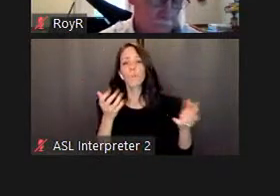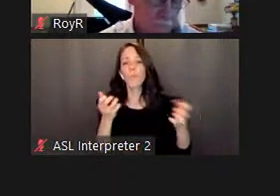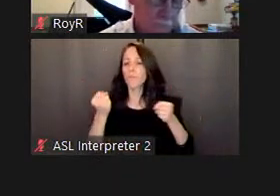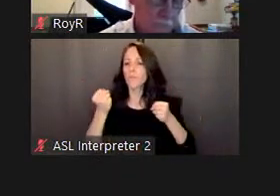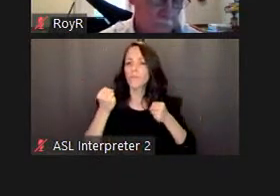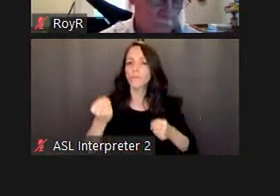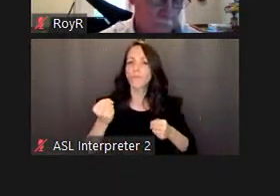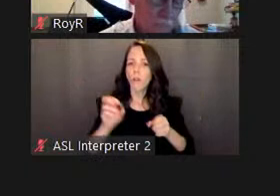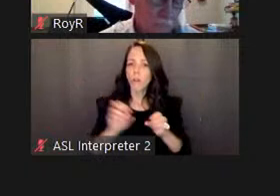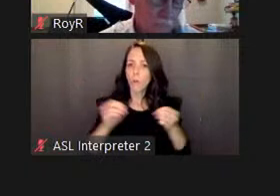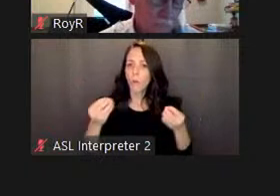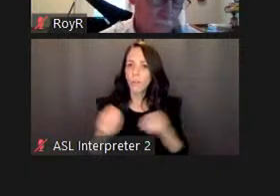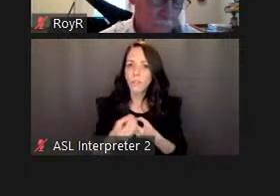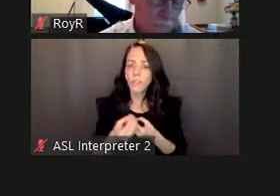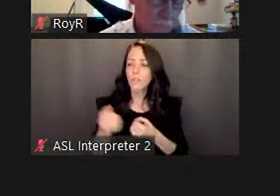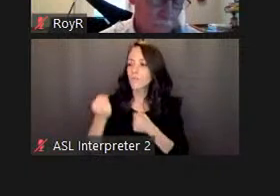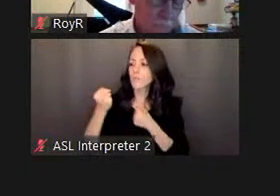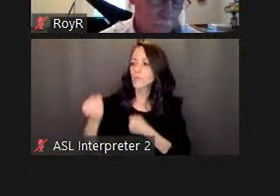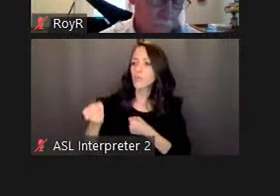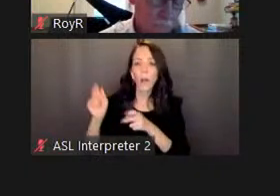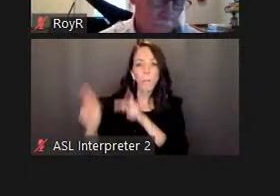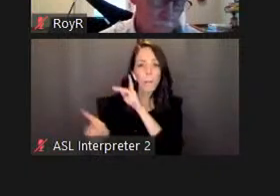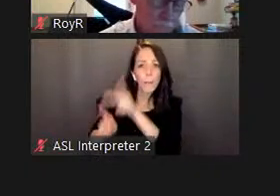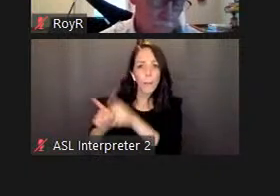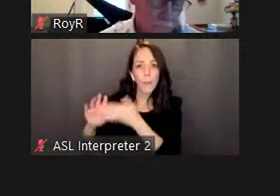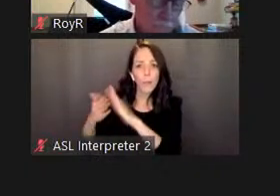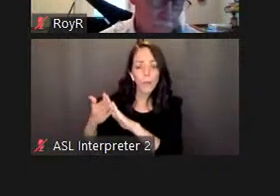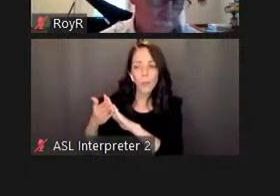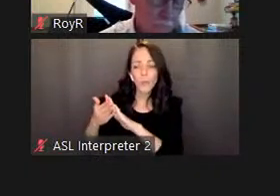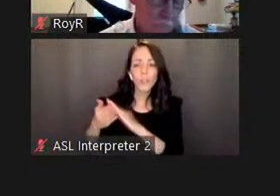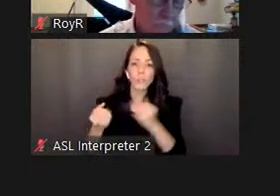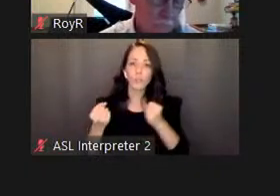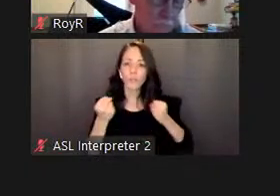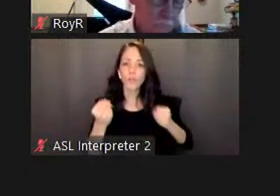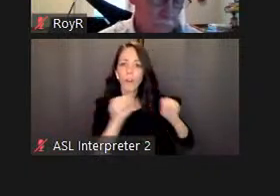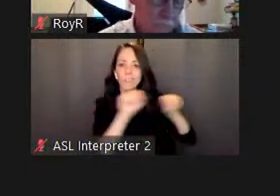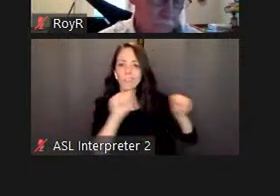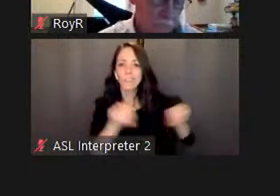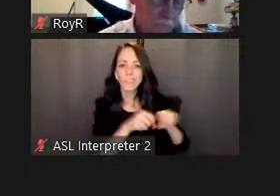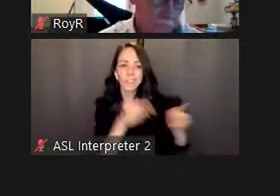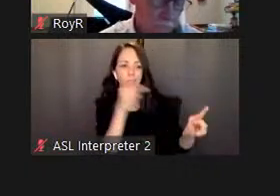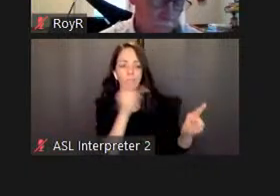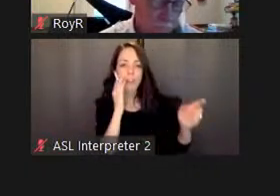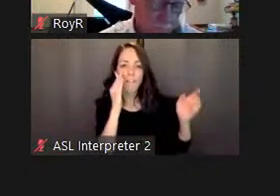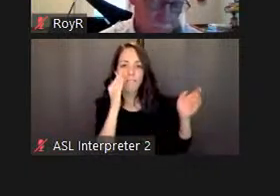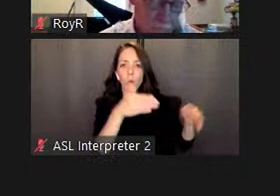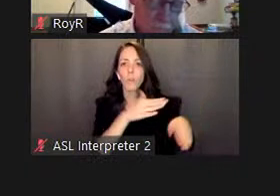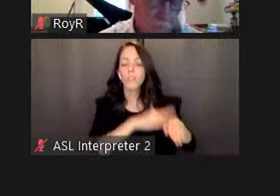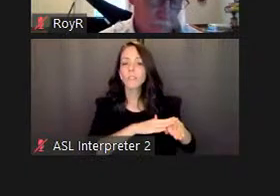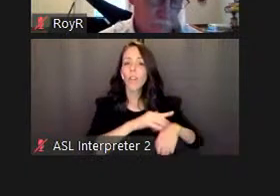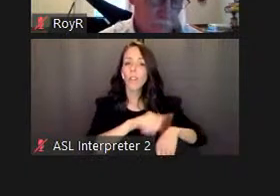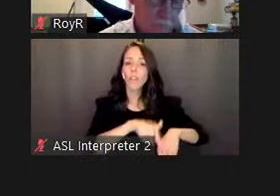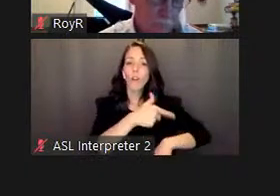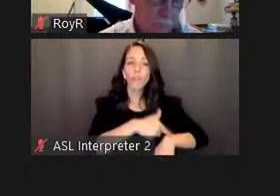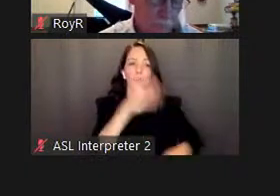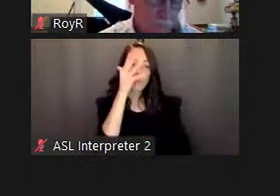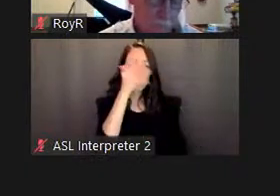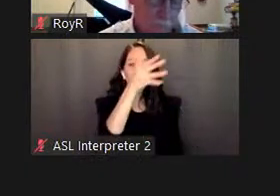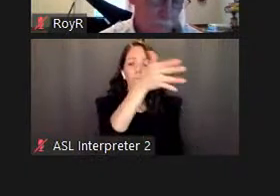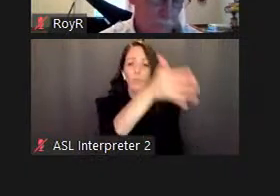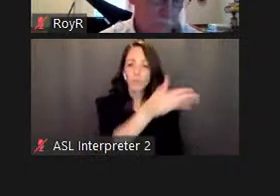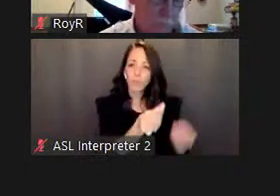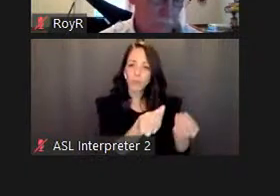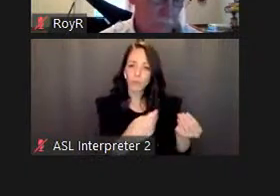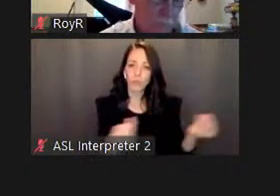organizations, strong individuals, and strong systems that focus on long-term solutions.